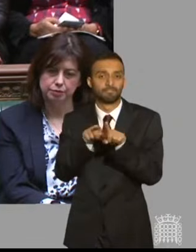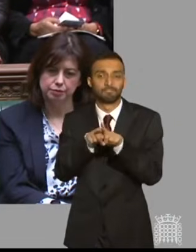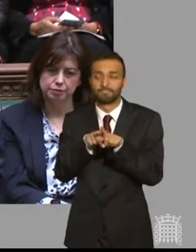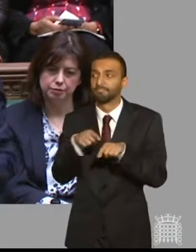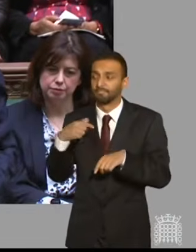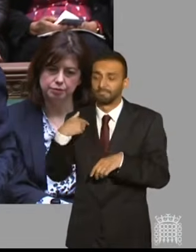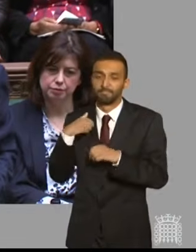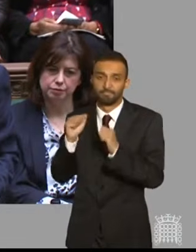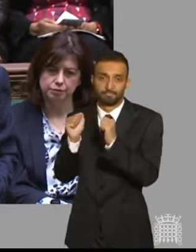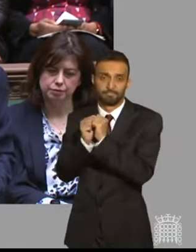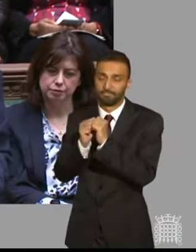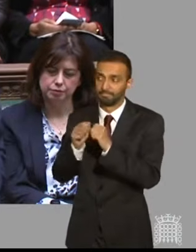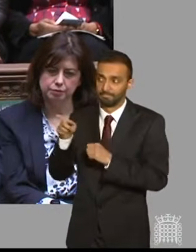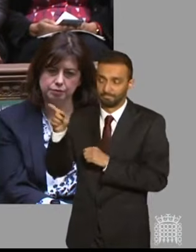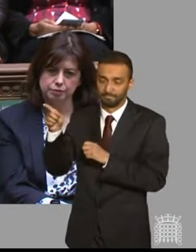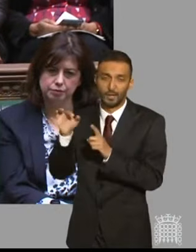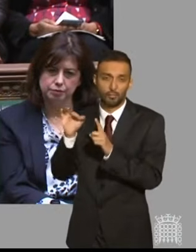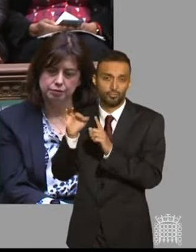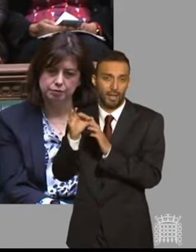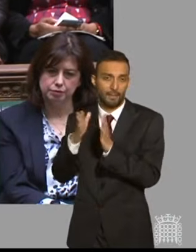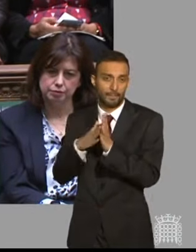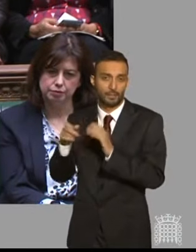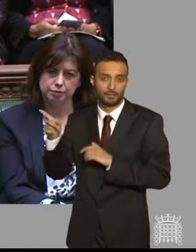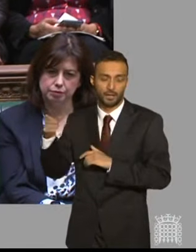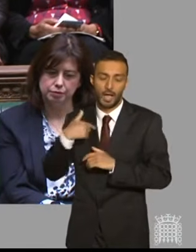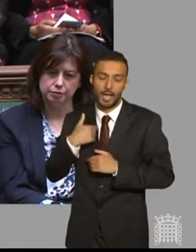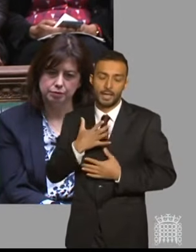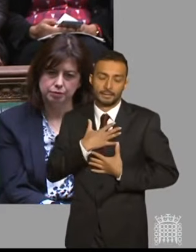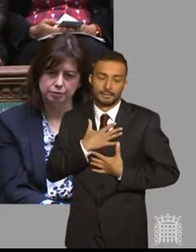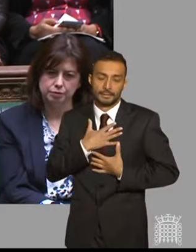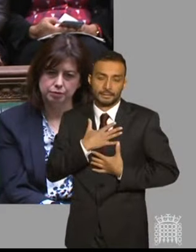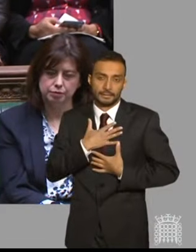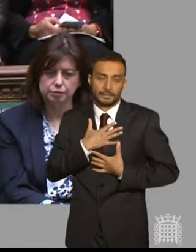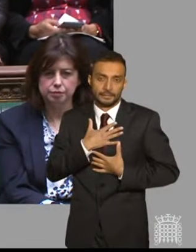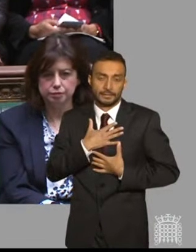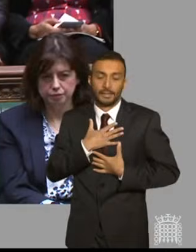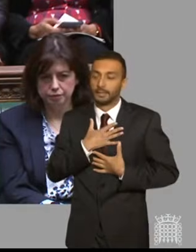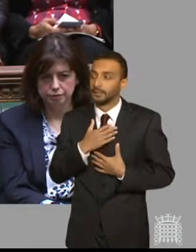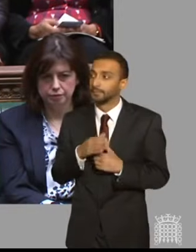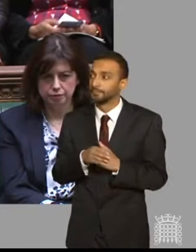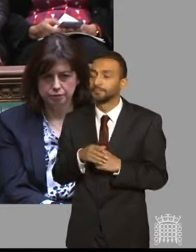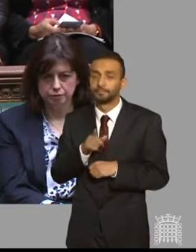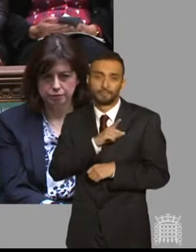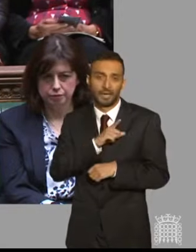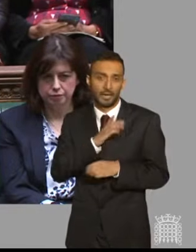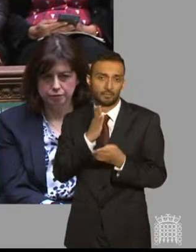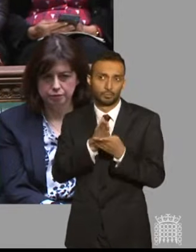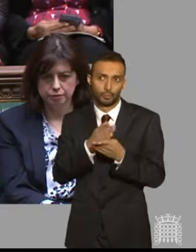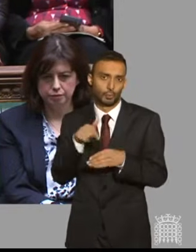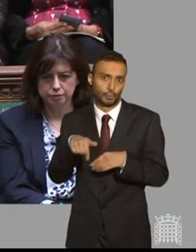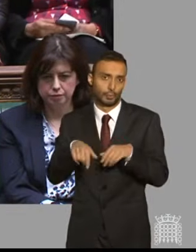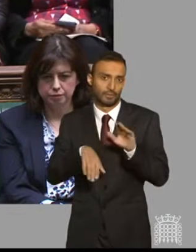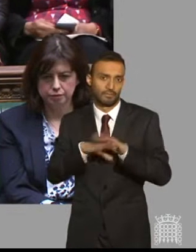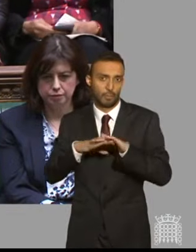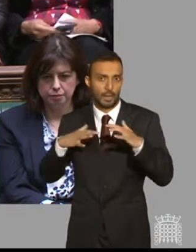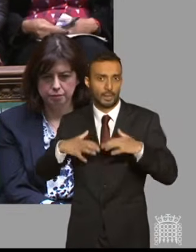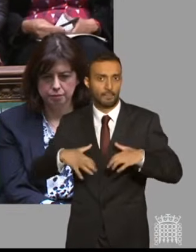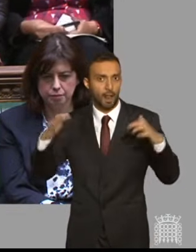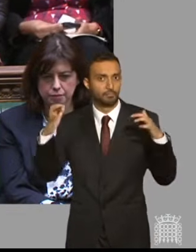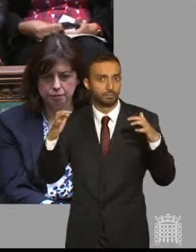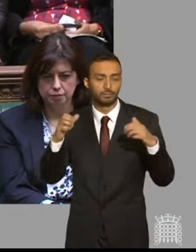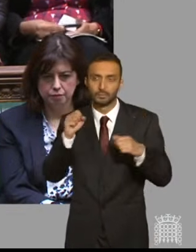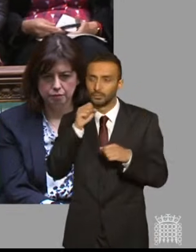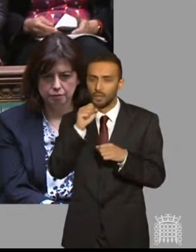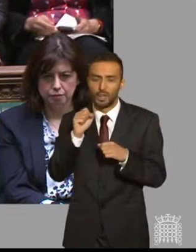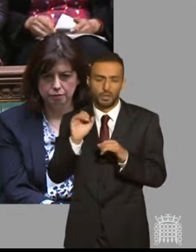because I'm sure the whole House will join me in sharing our disgust at the death of Alexei Navalny, who, as the Prime